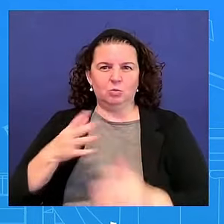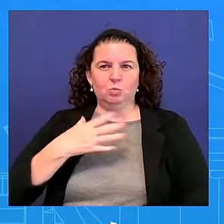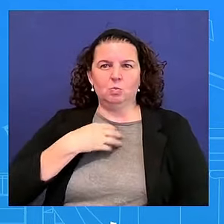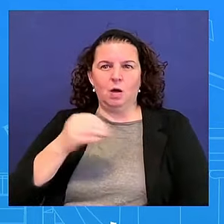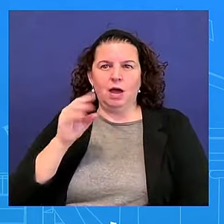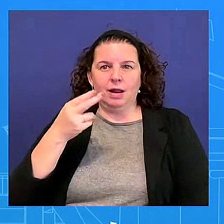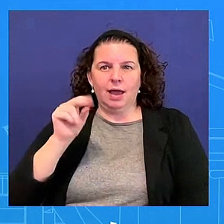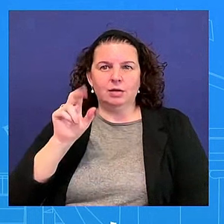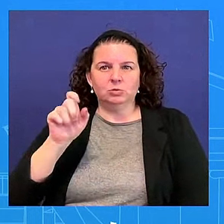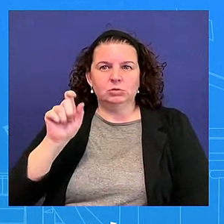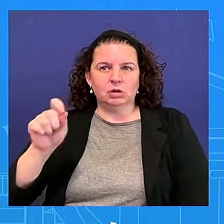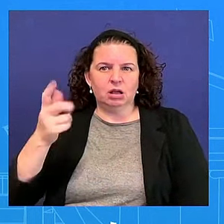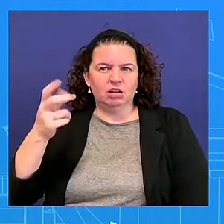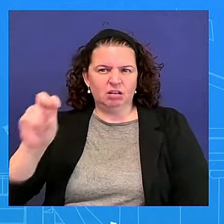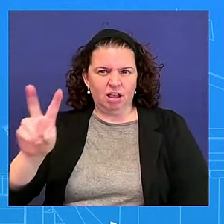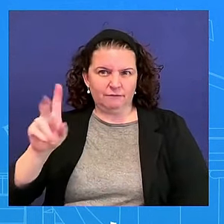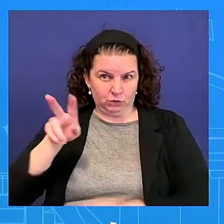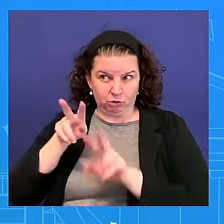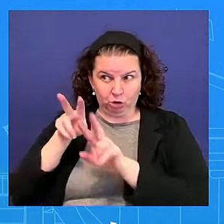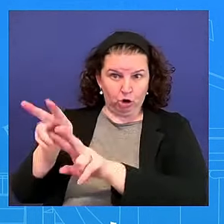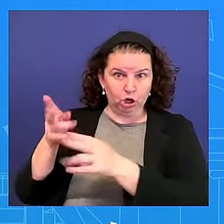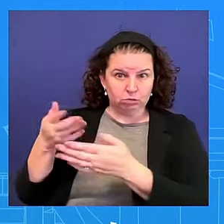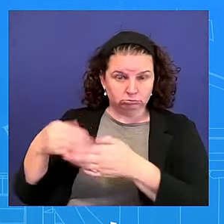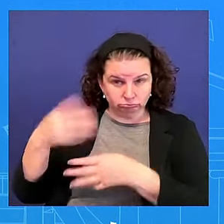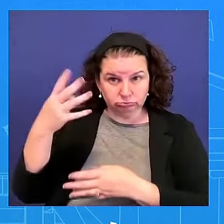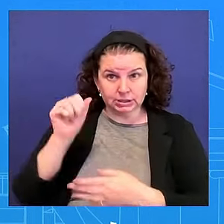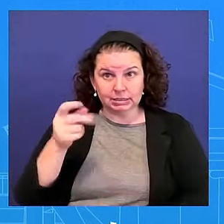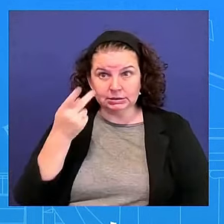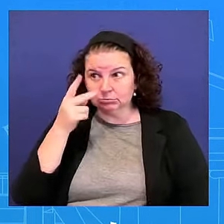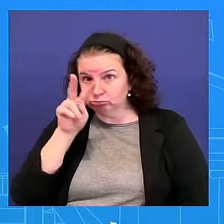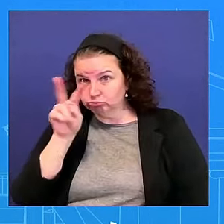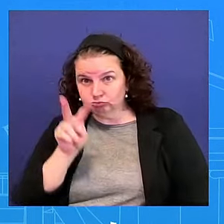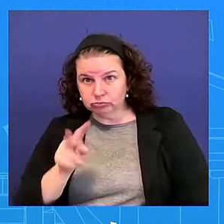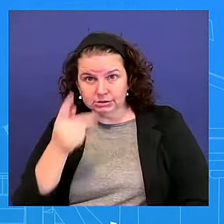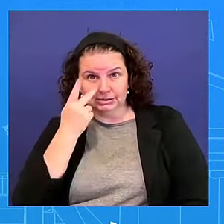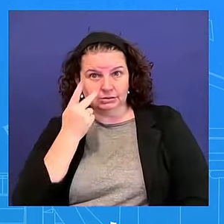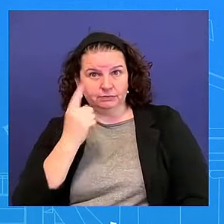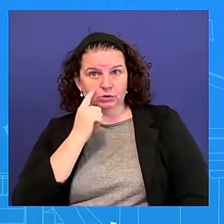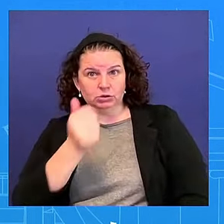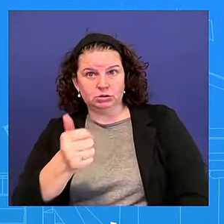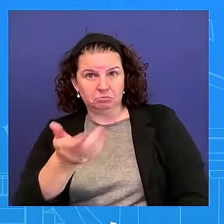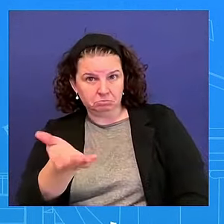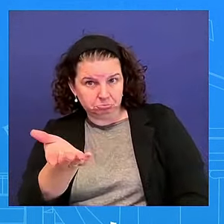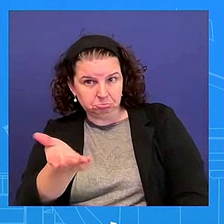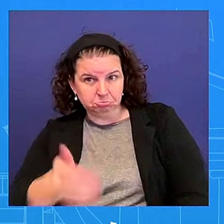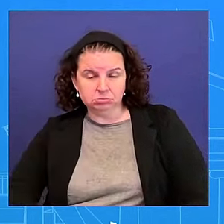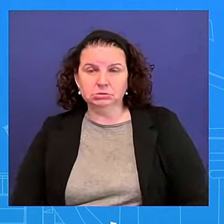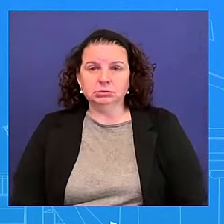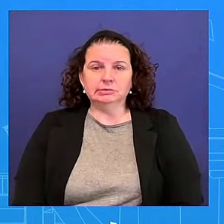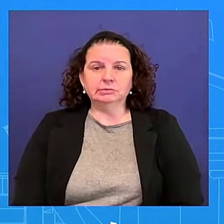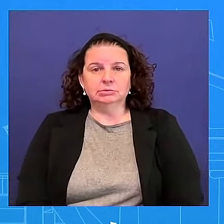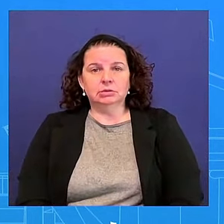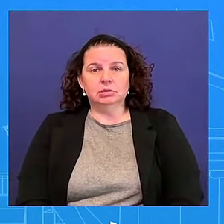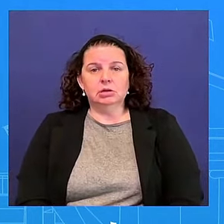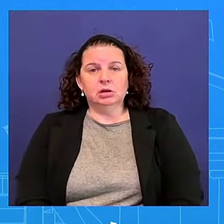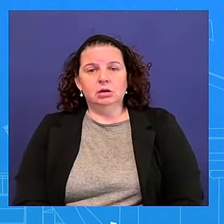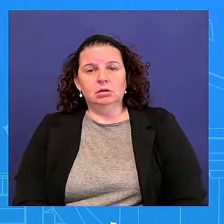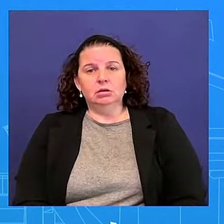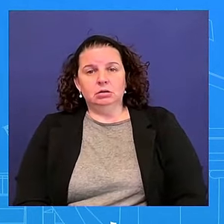report. And they can also read for themselves what his you know,